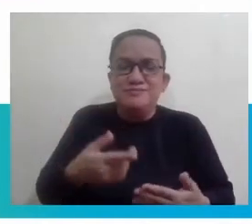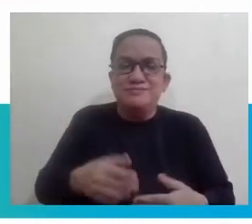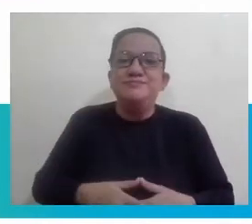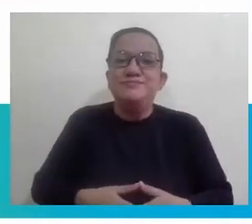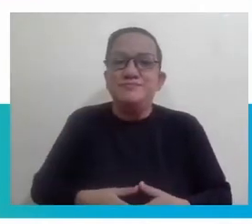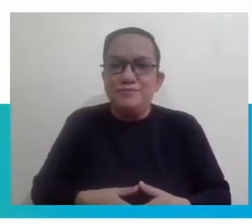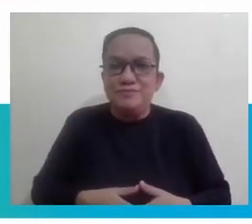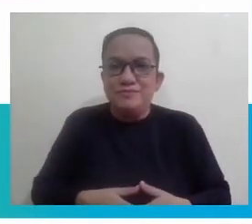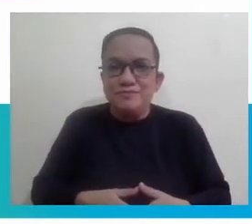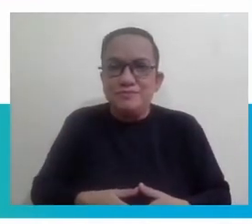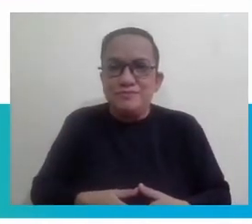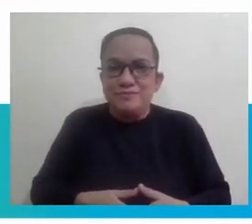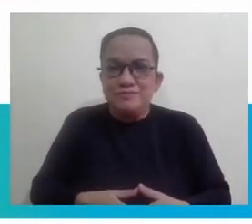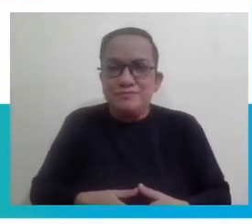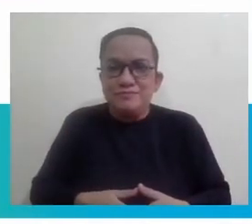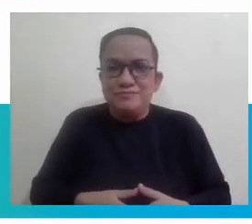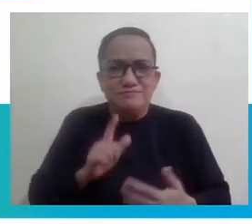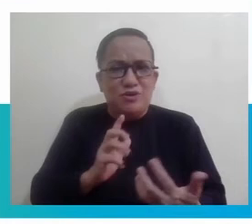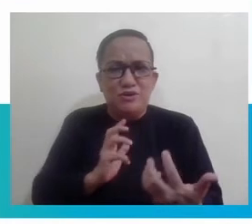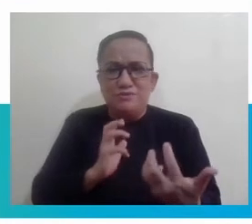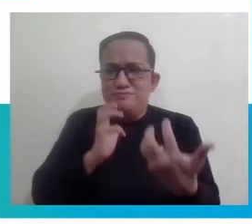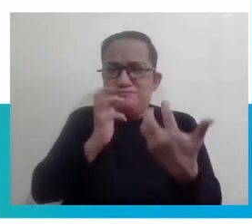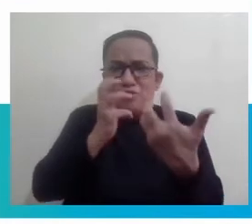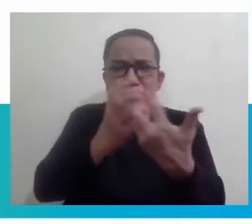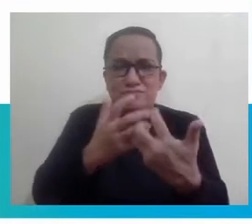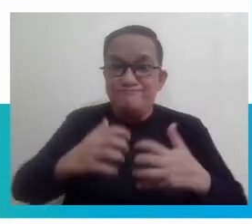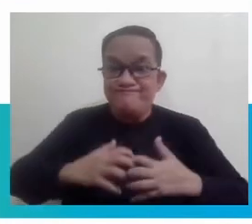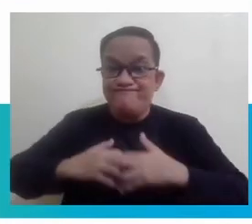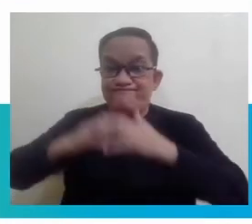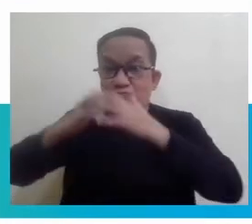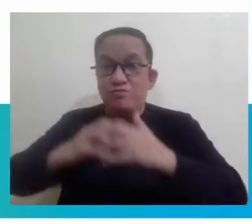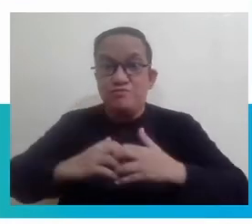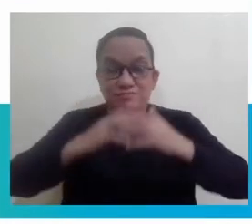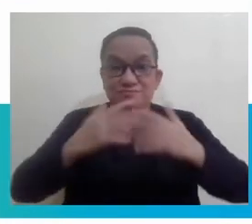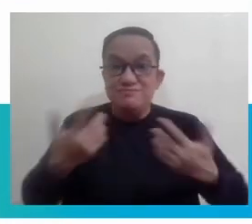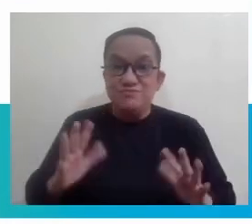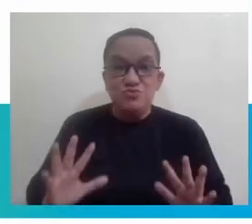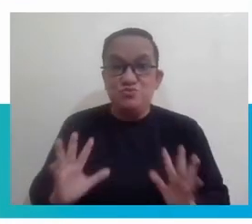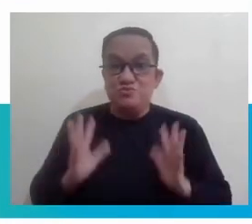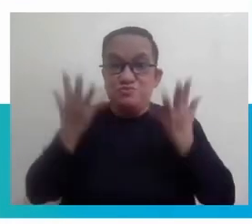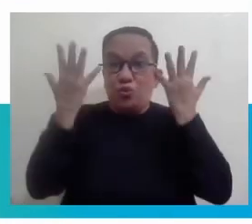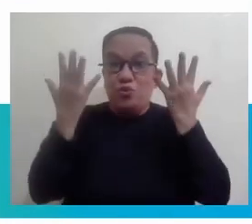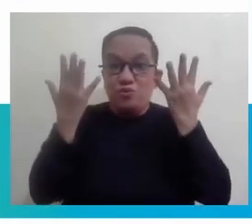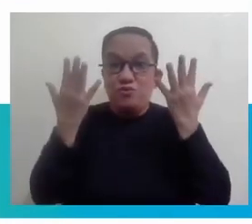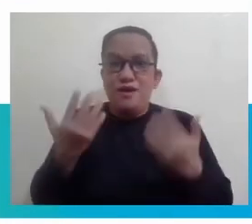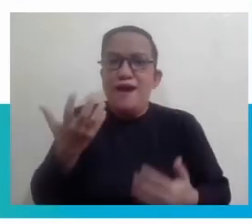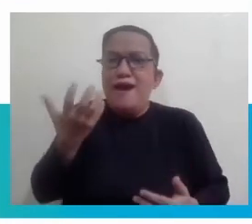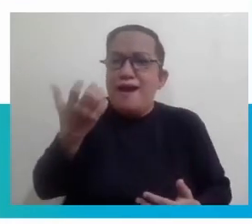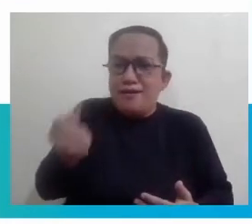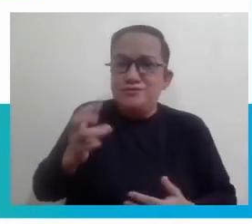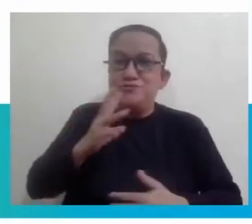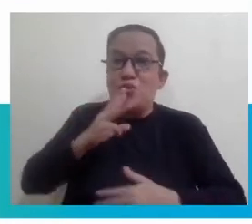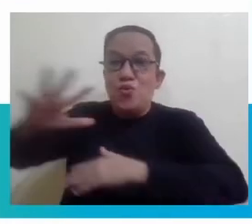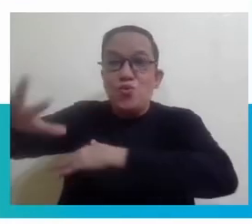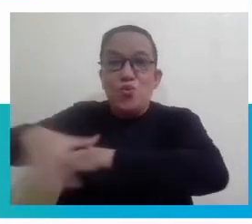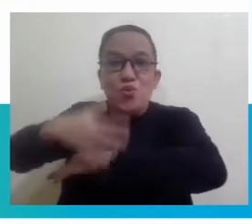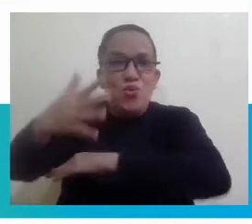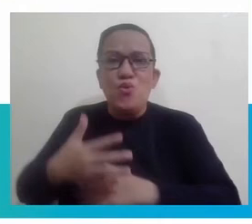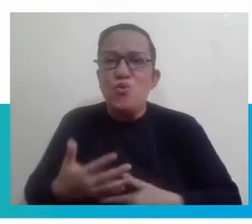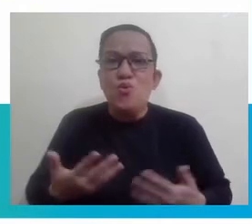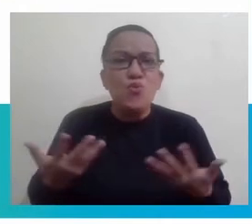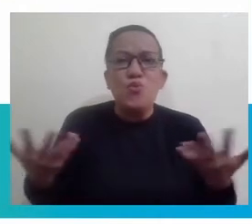marine ecosystems, we launched at our annual meeting in Fiji in 2019 a dedicated